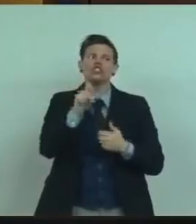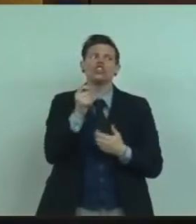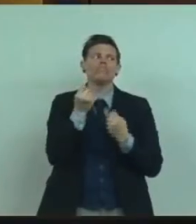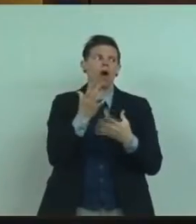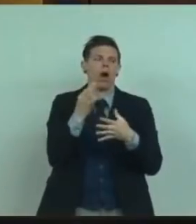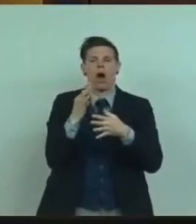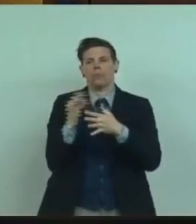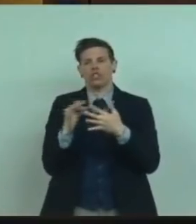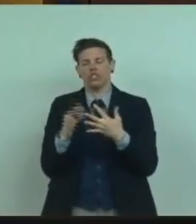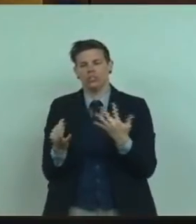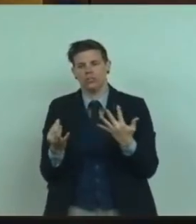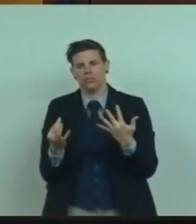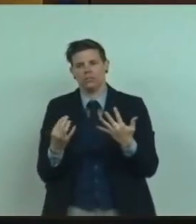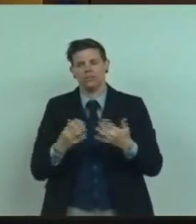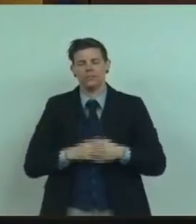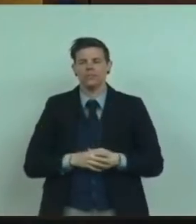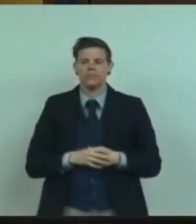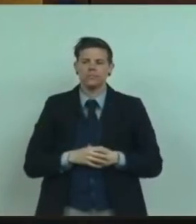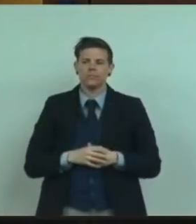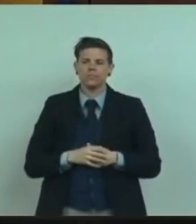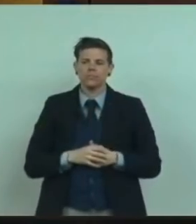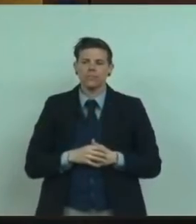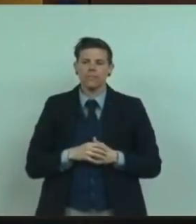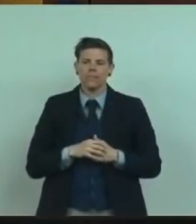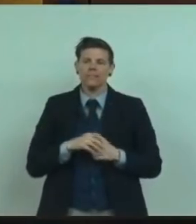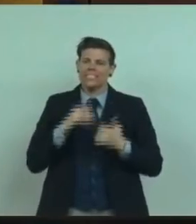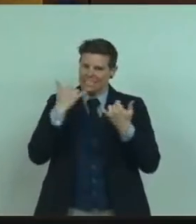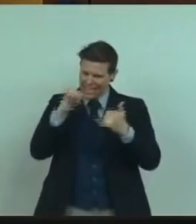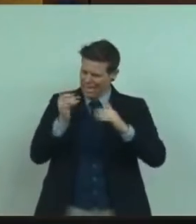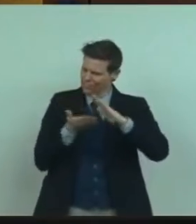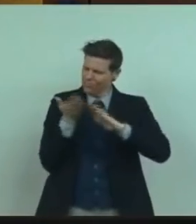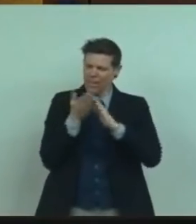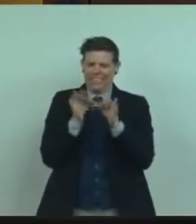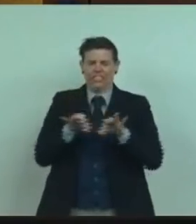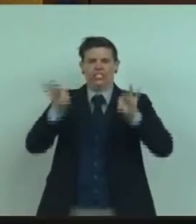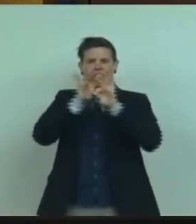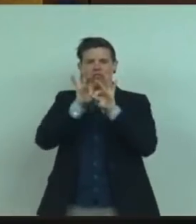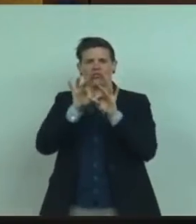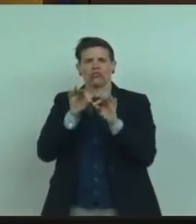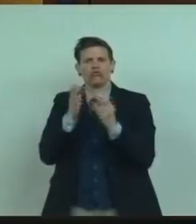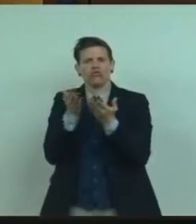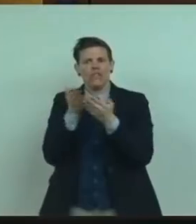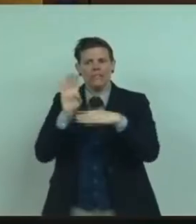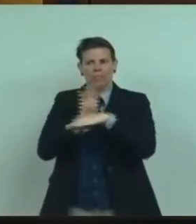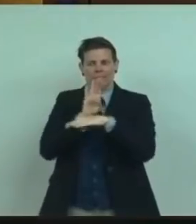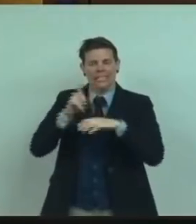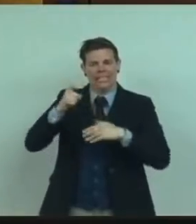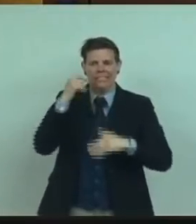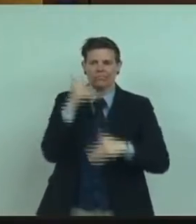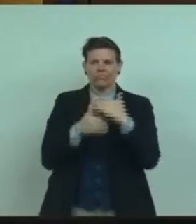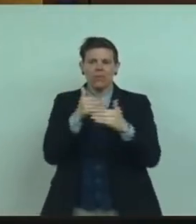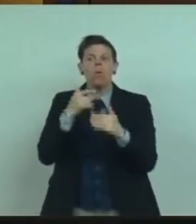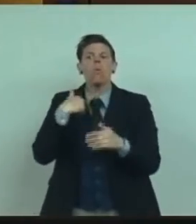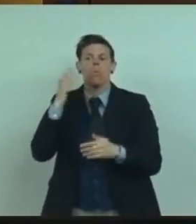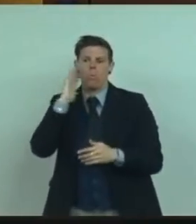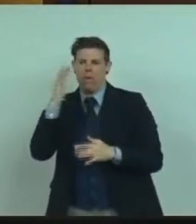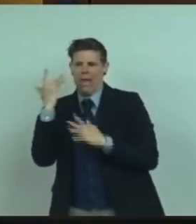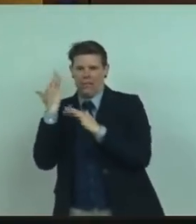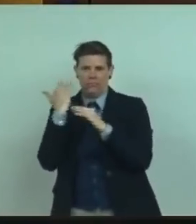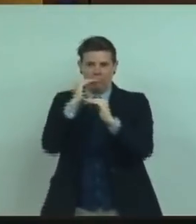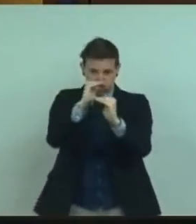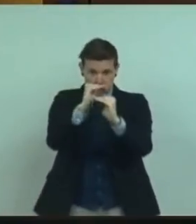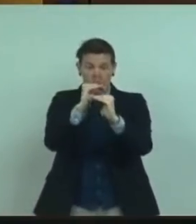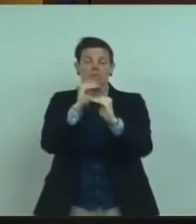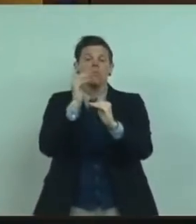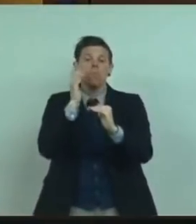services. So if you were to do something that says, look, we're going to minimize ability to get food in a rural state, can I get